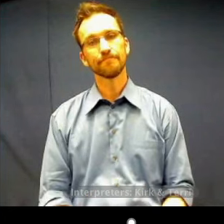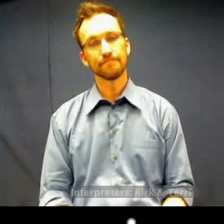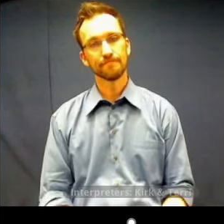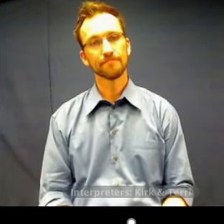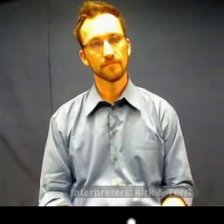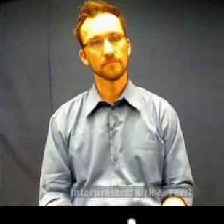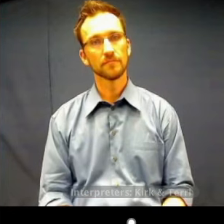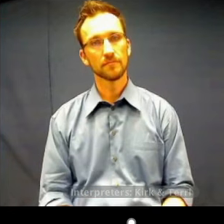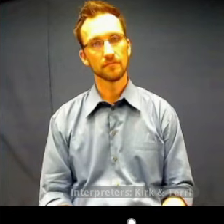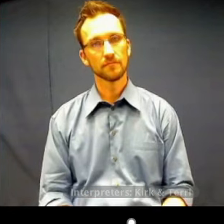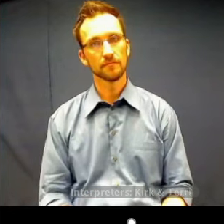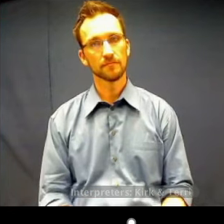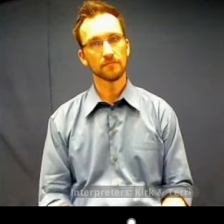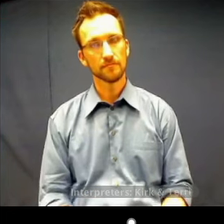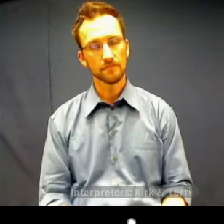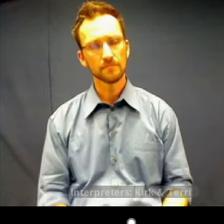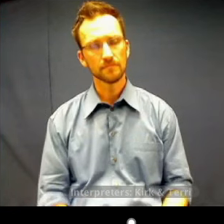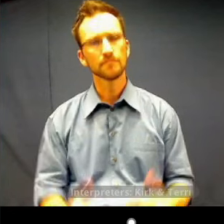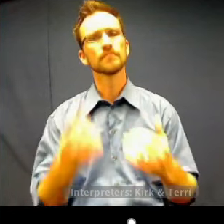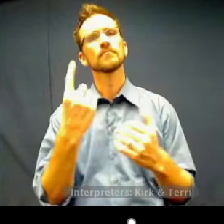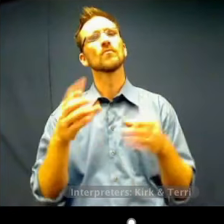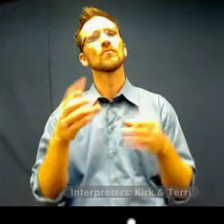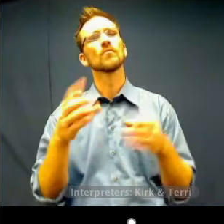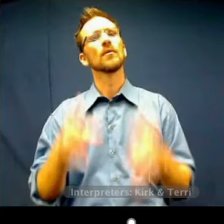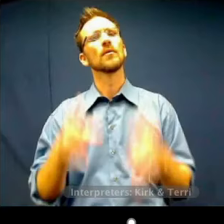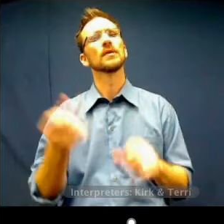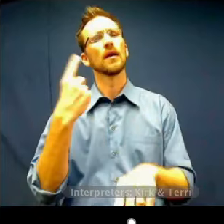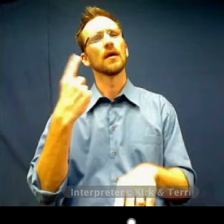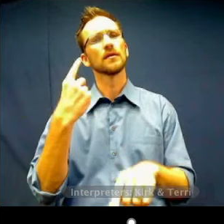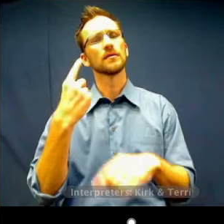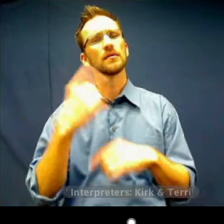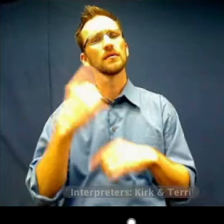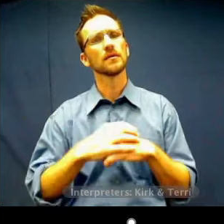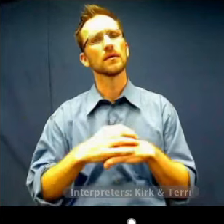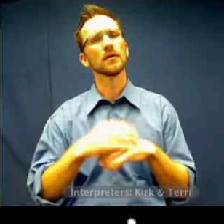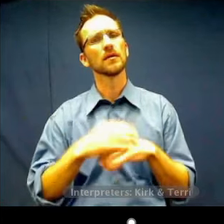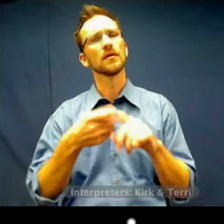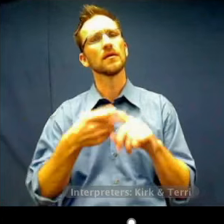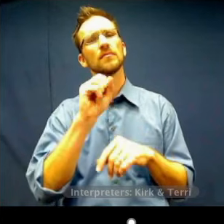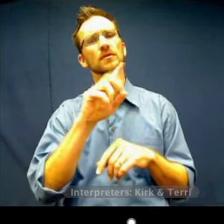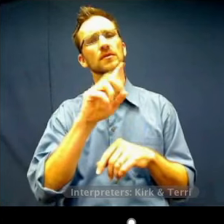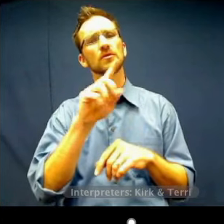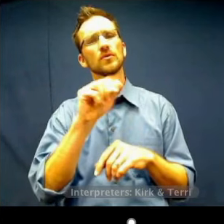Here's a question from Suzanne Terrio